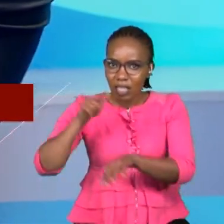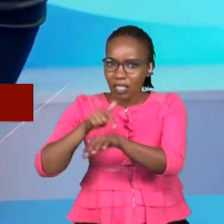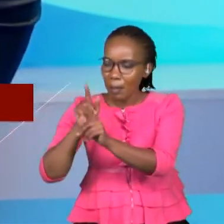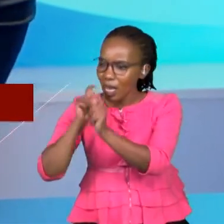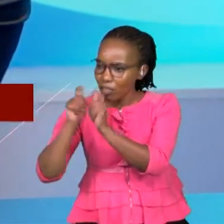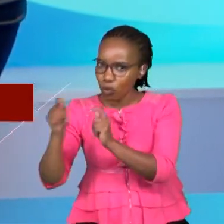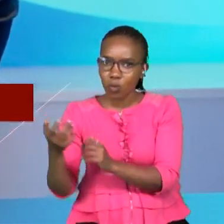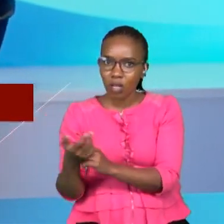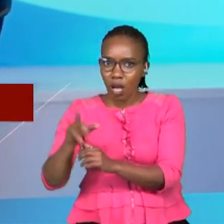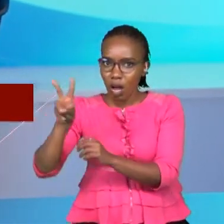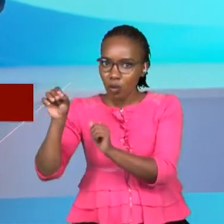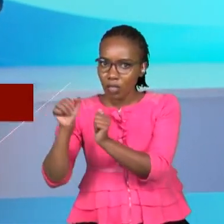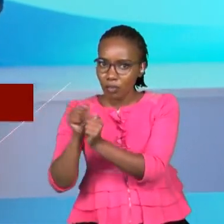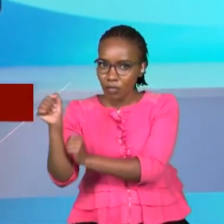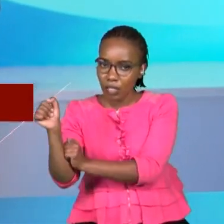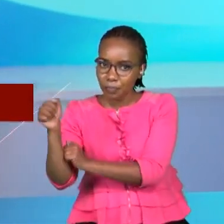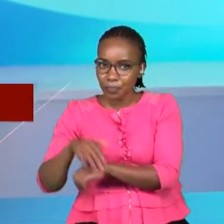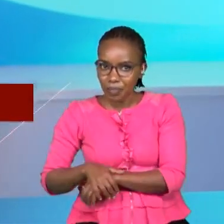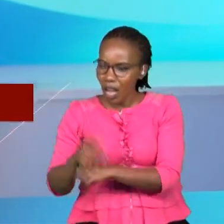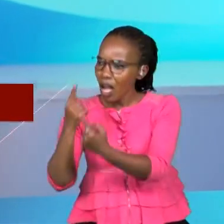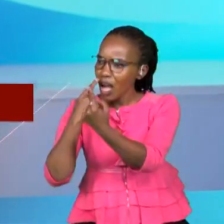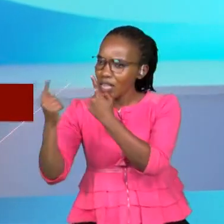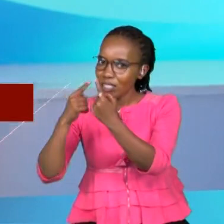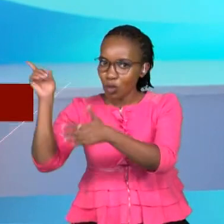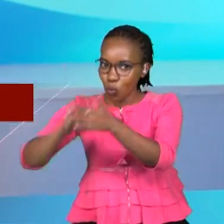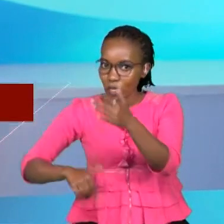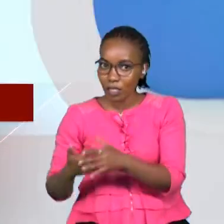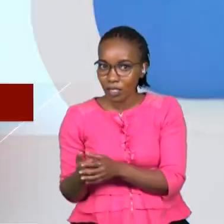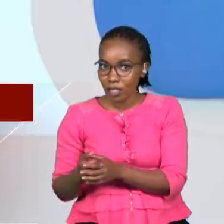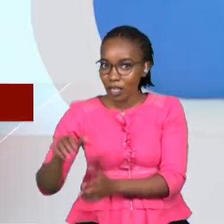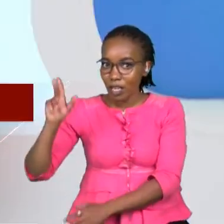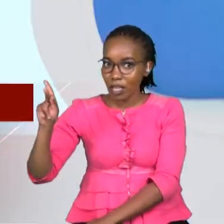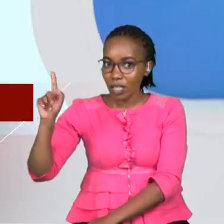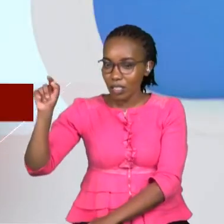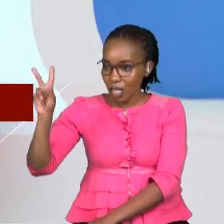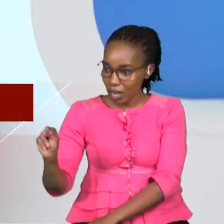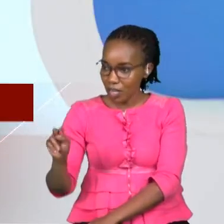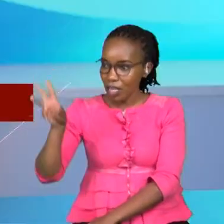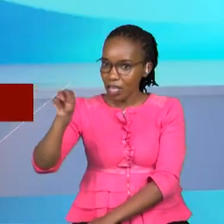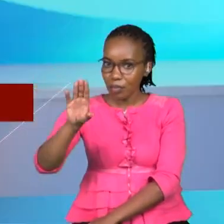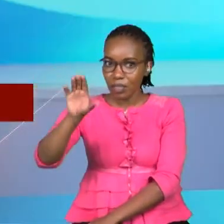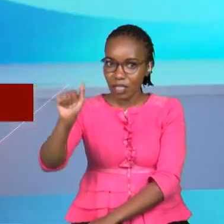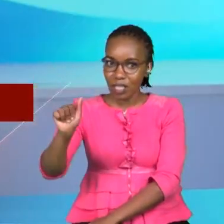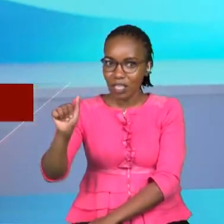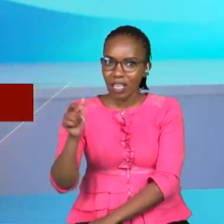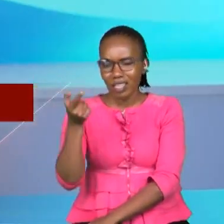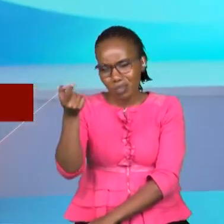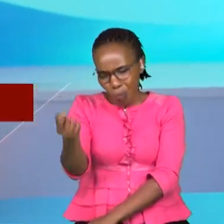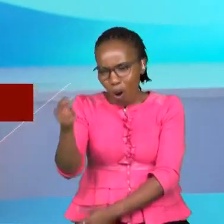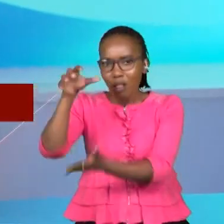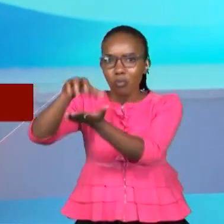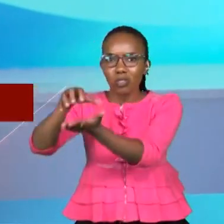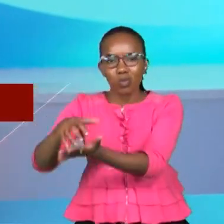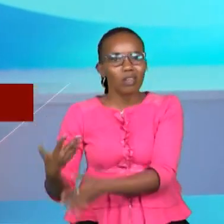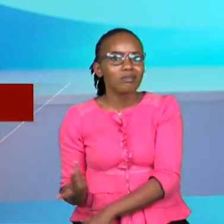think, 2015, he said, yes, he was at KTN, and yes, he said, MCA is a small position.